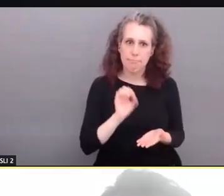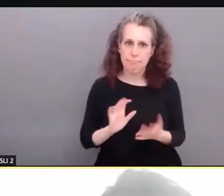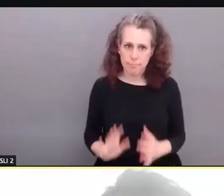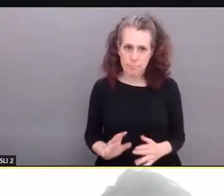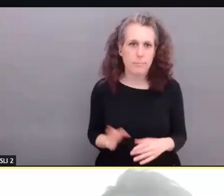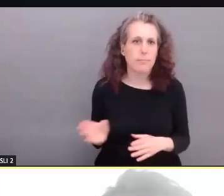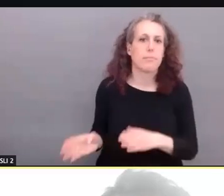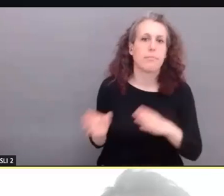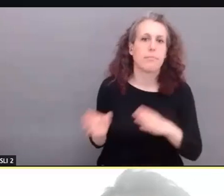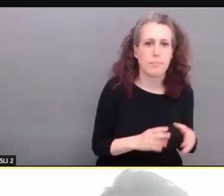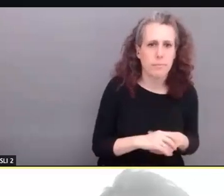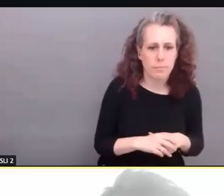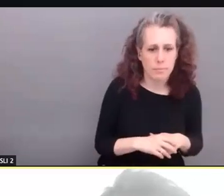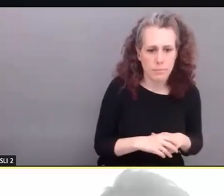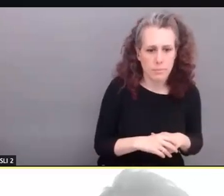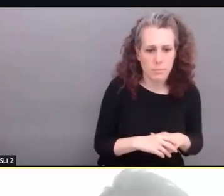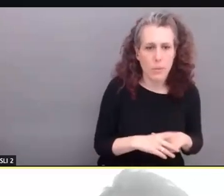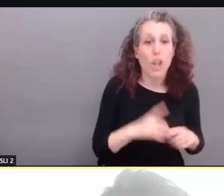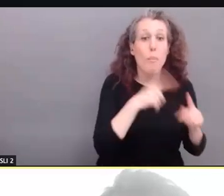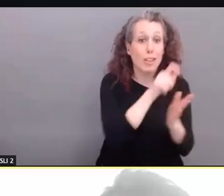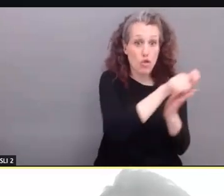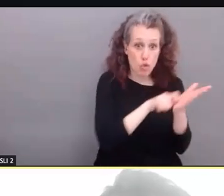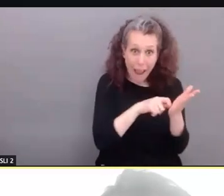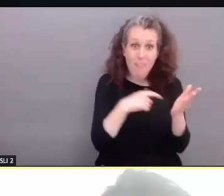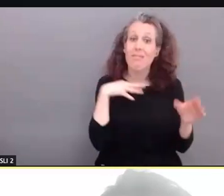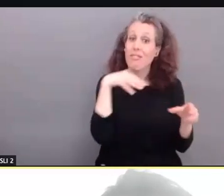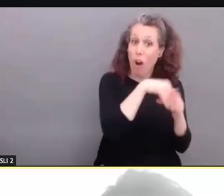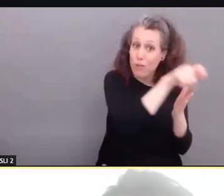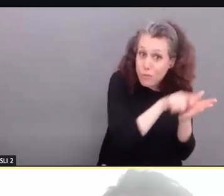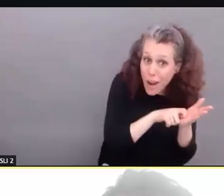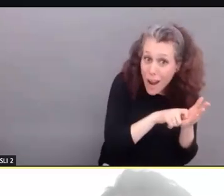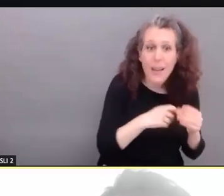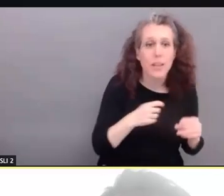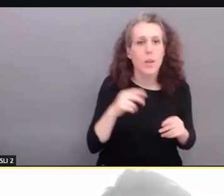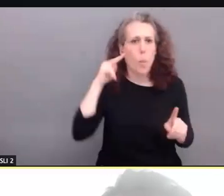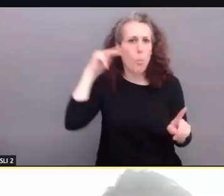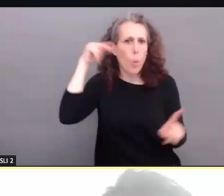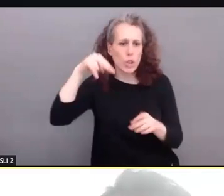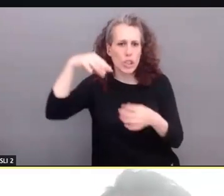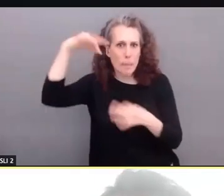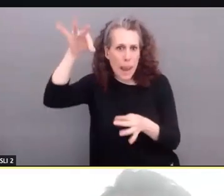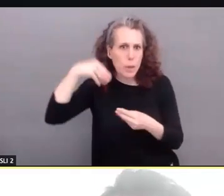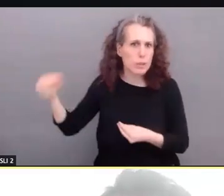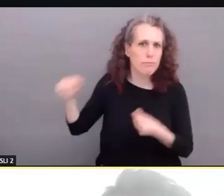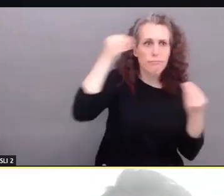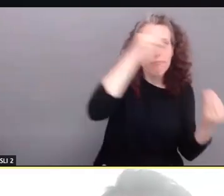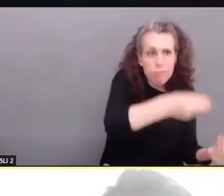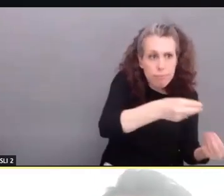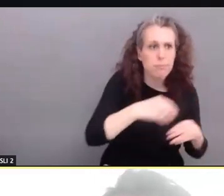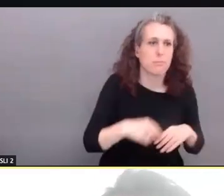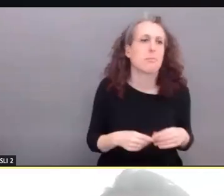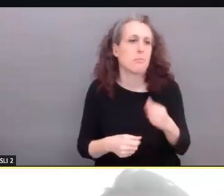draft itself. We've published position papers, also supported the process through